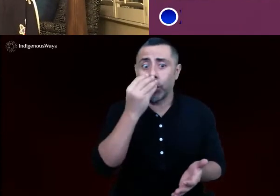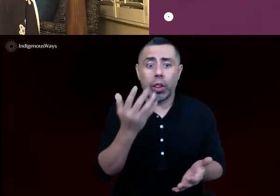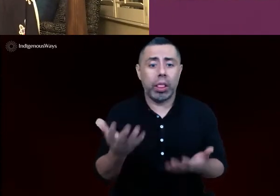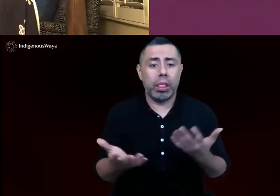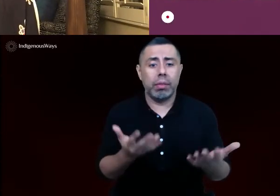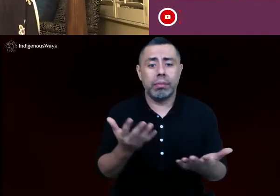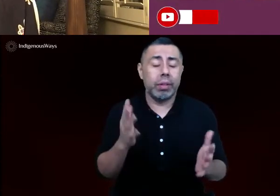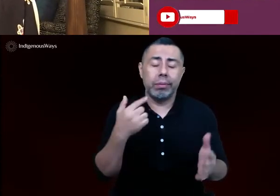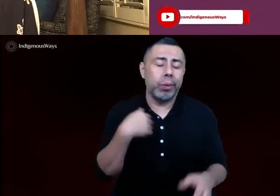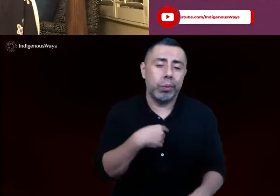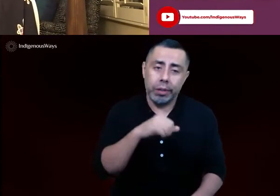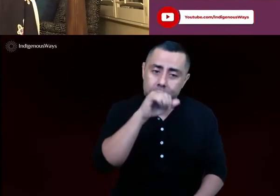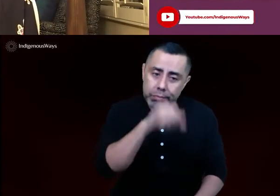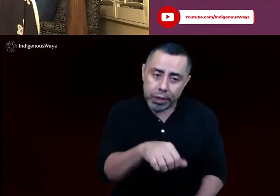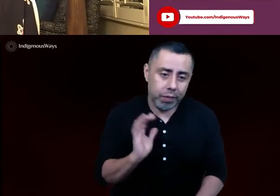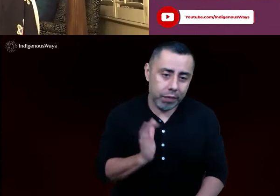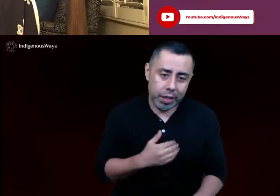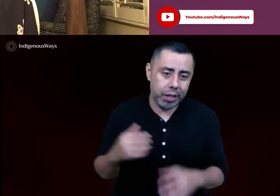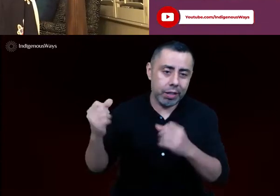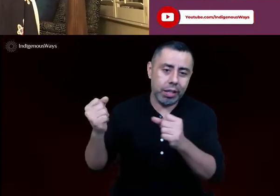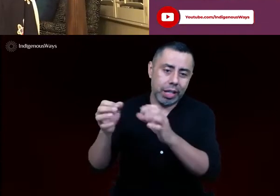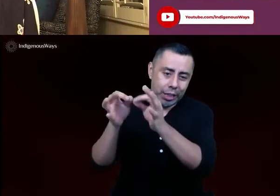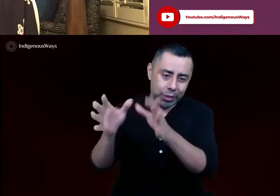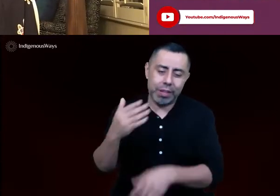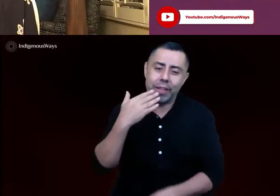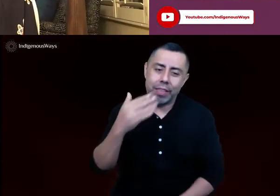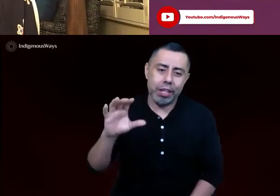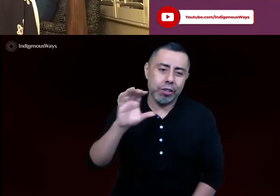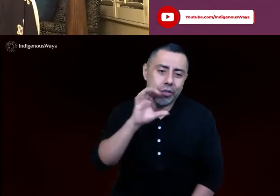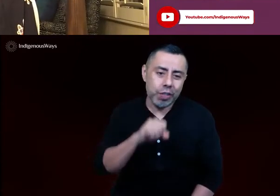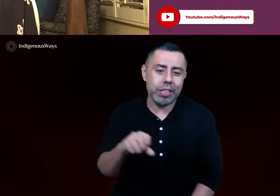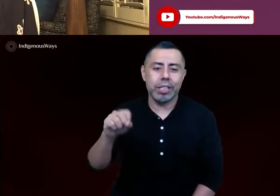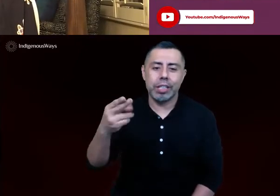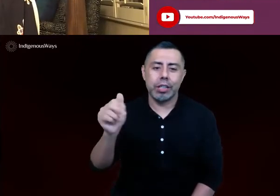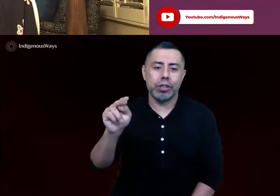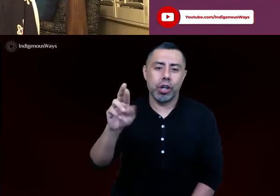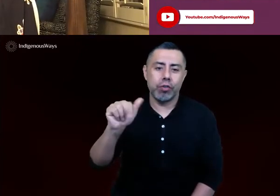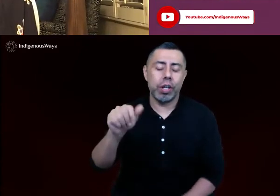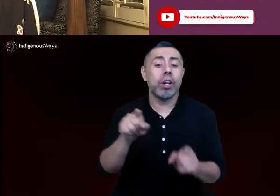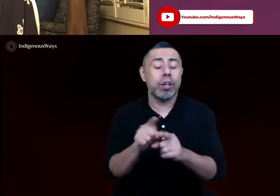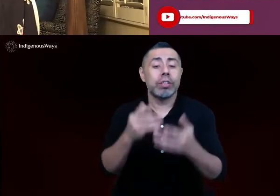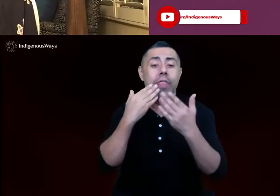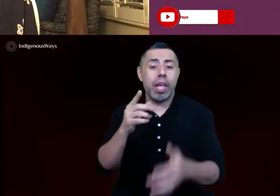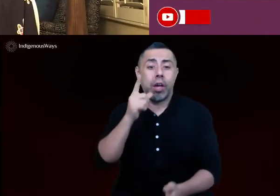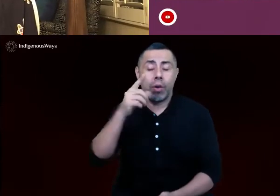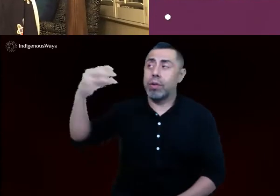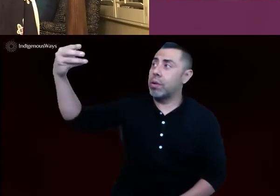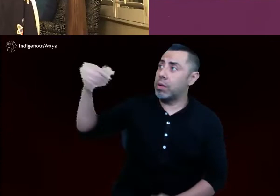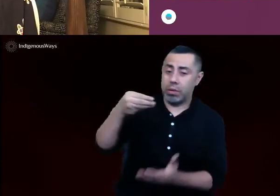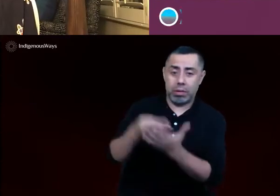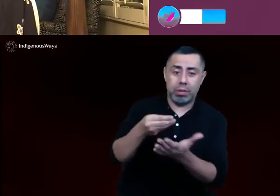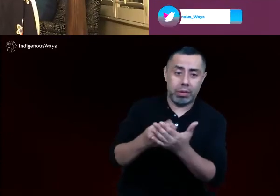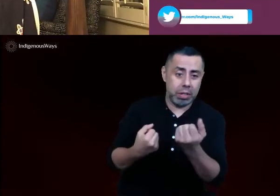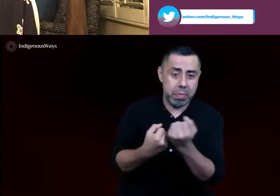we love our ASL interpreters. So thank you, Chris and Chandra. And we have to thank our sponsors, the Native American